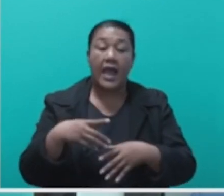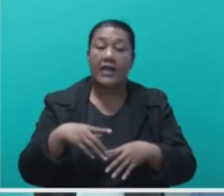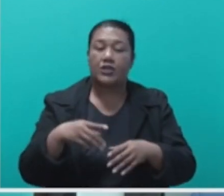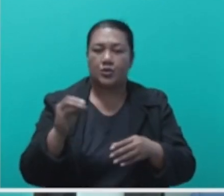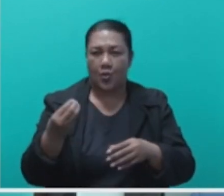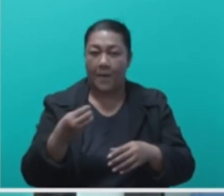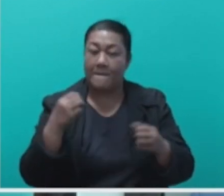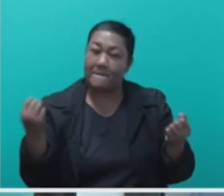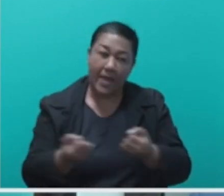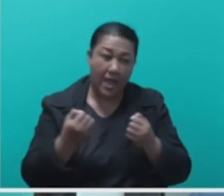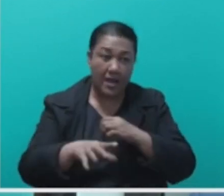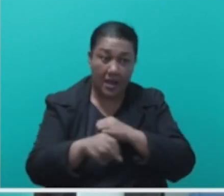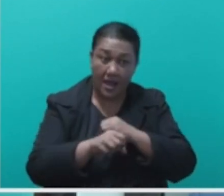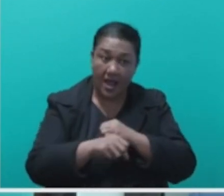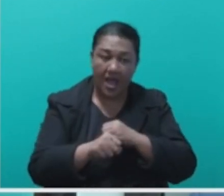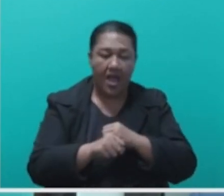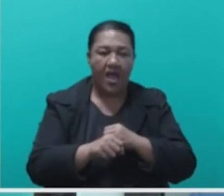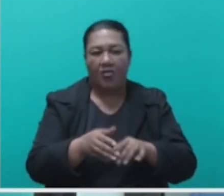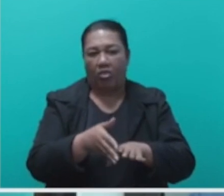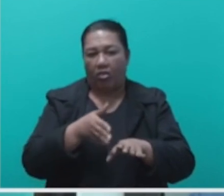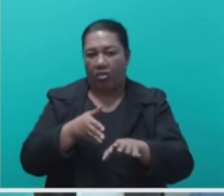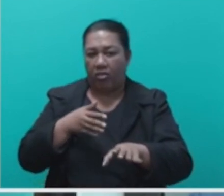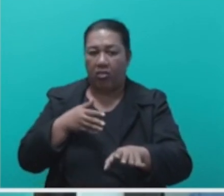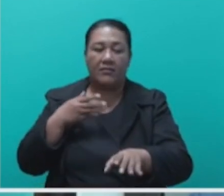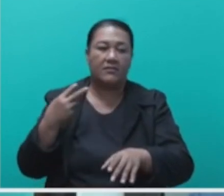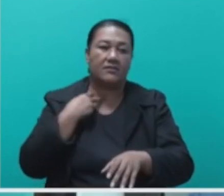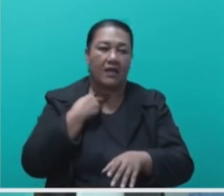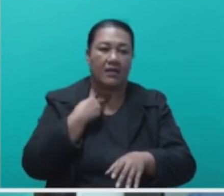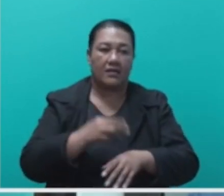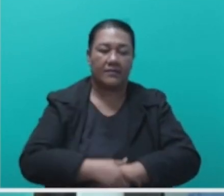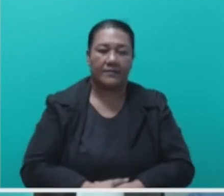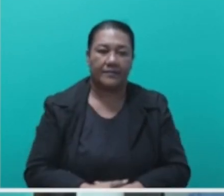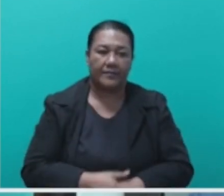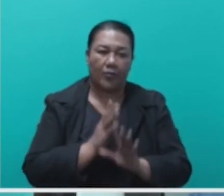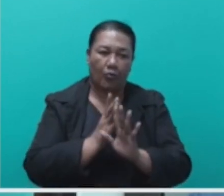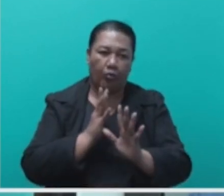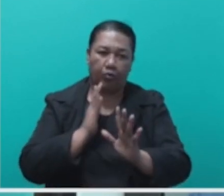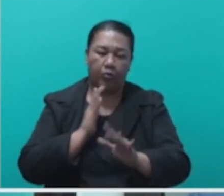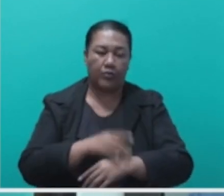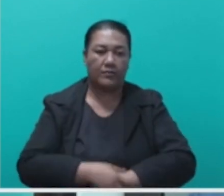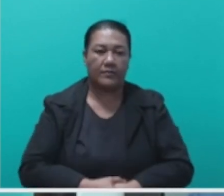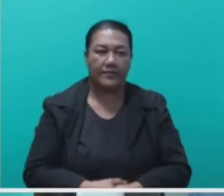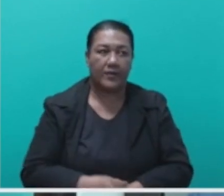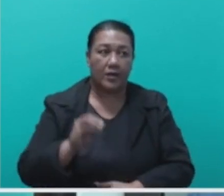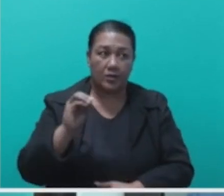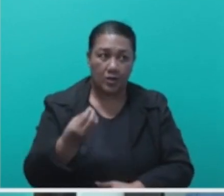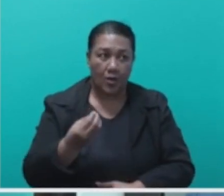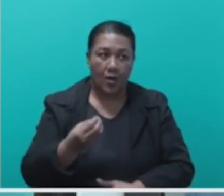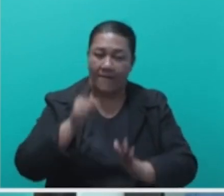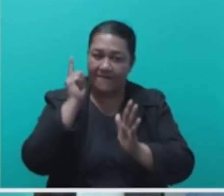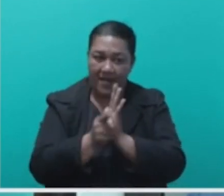were stuck in the long criminal lists awaiting their turn. There may be a need to restore